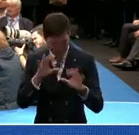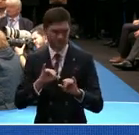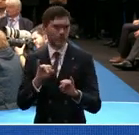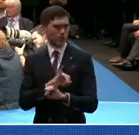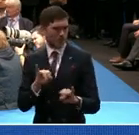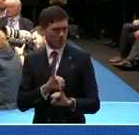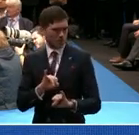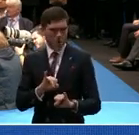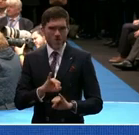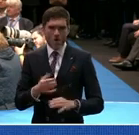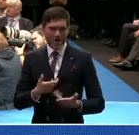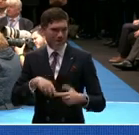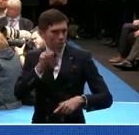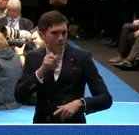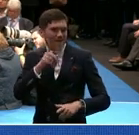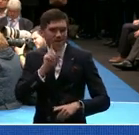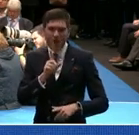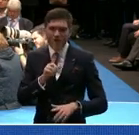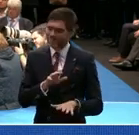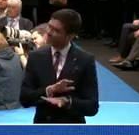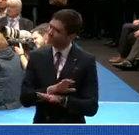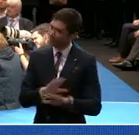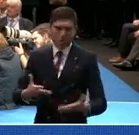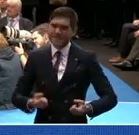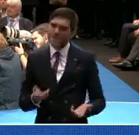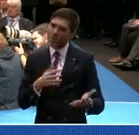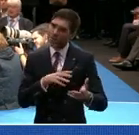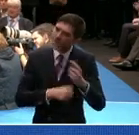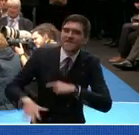violence against women and girls have no place in our society.